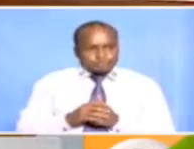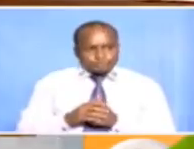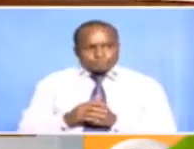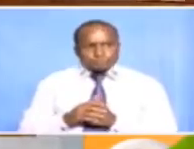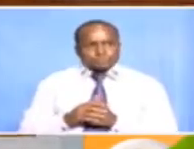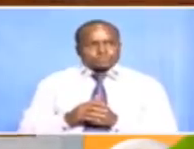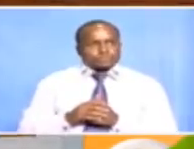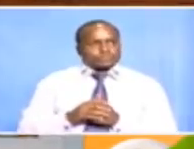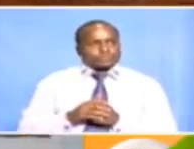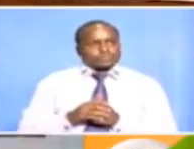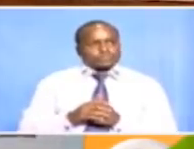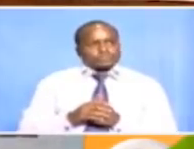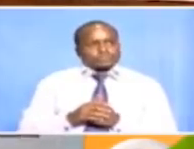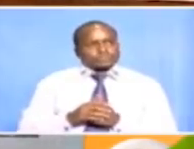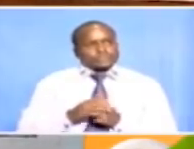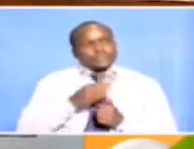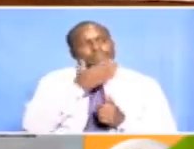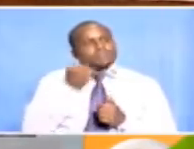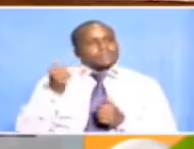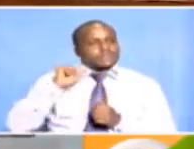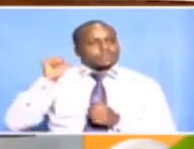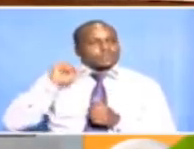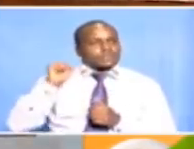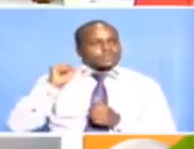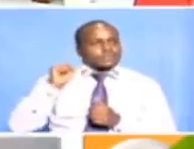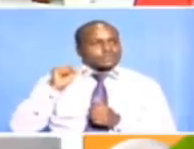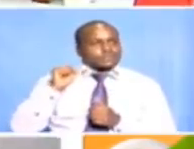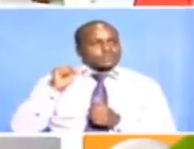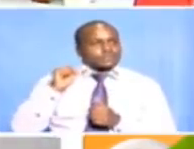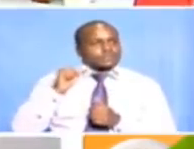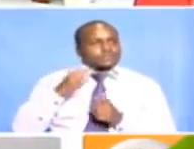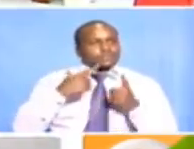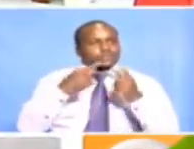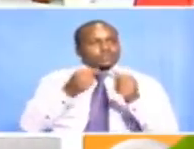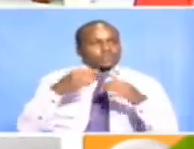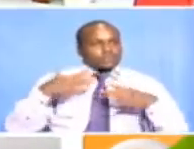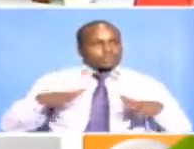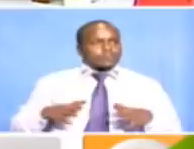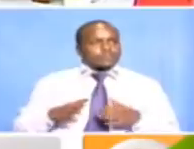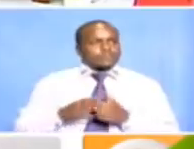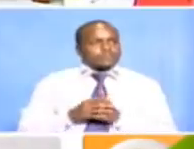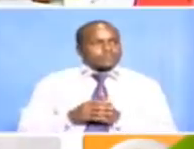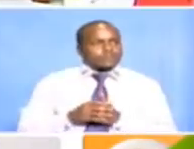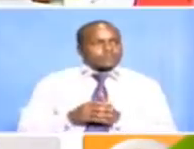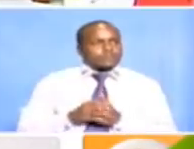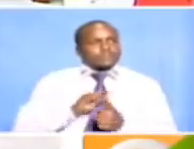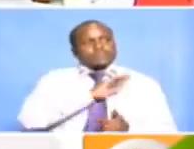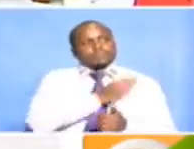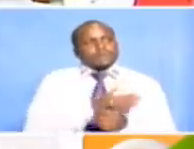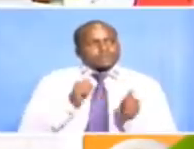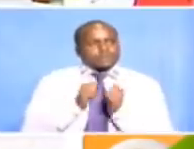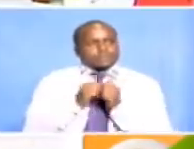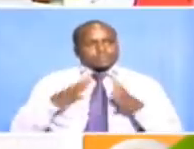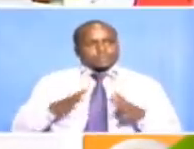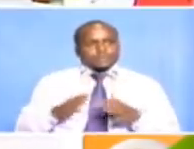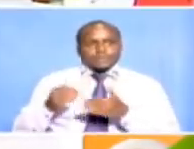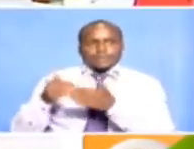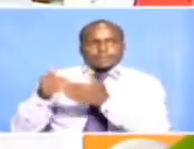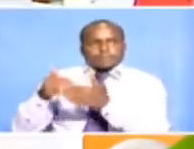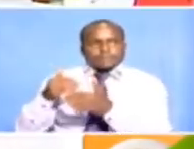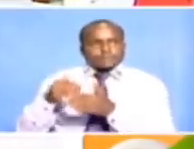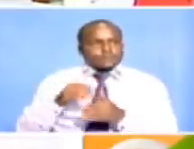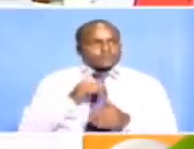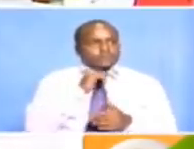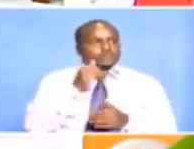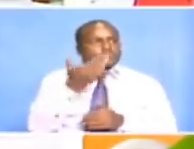so the best politics, yes, it is to go back to the people. Absolutely. I value the power is with the people. Before governor, you not with,